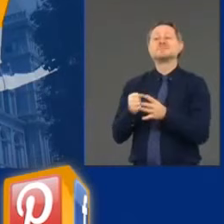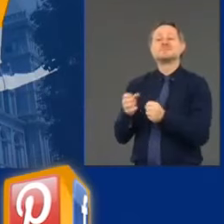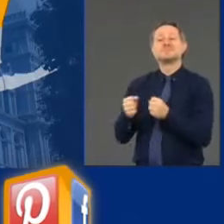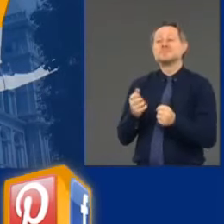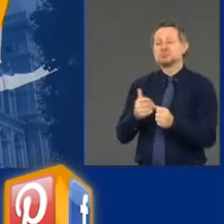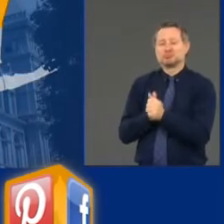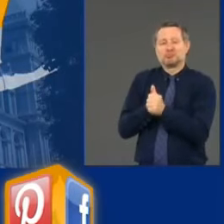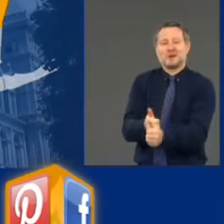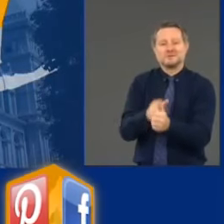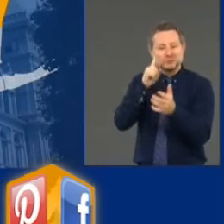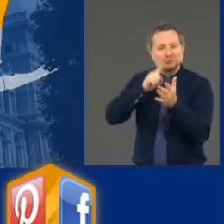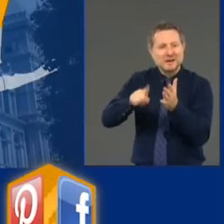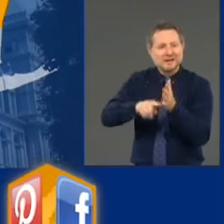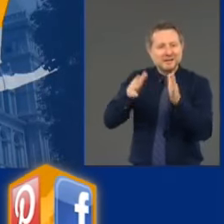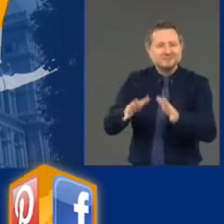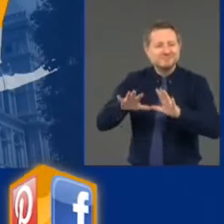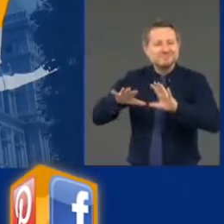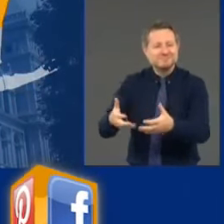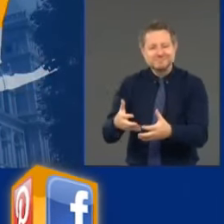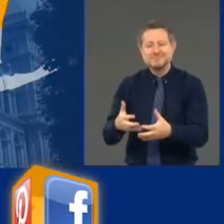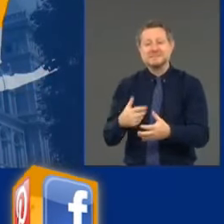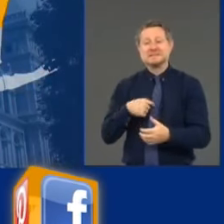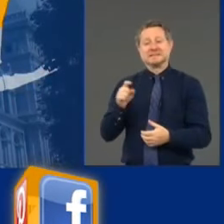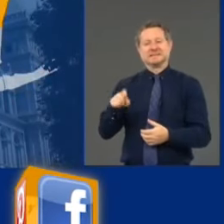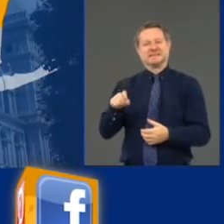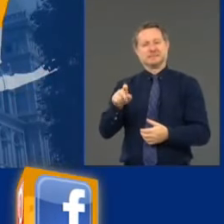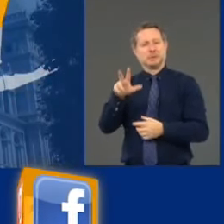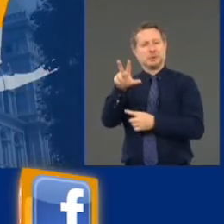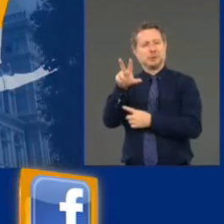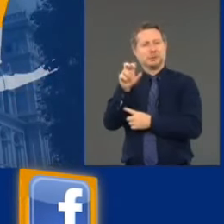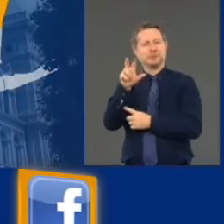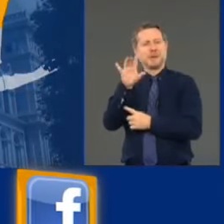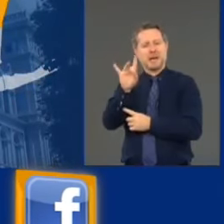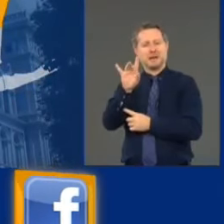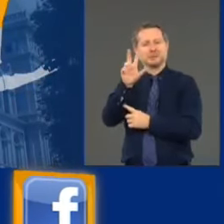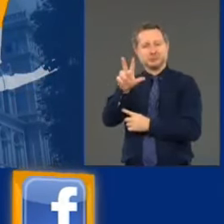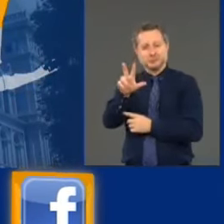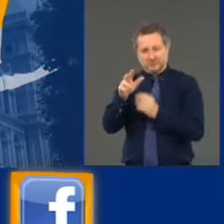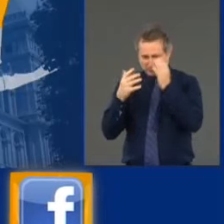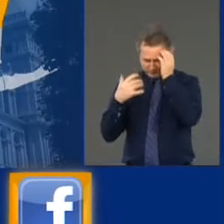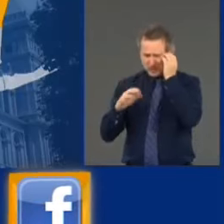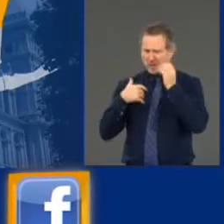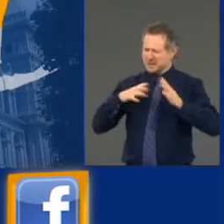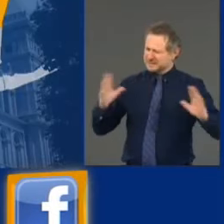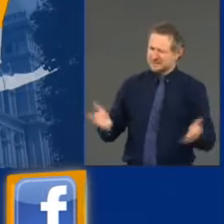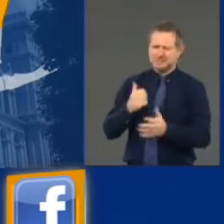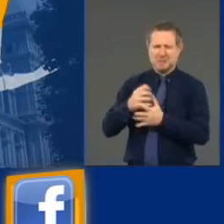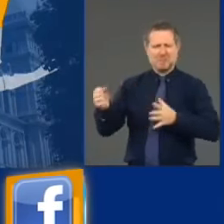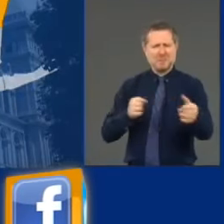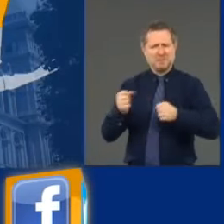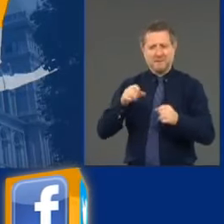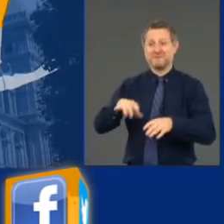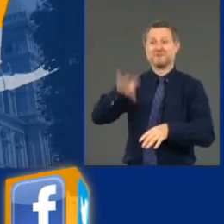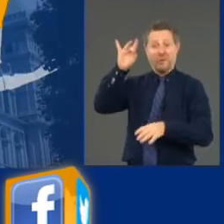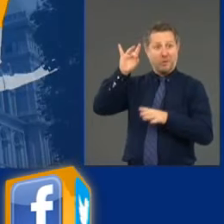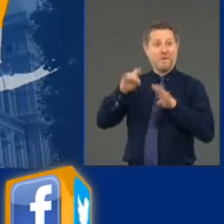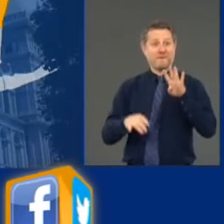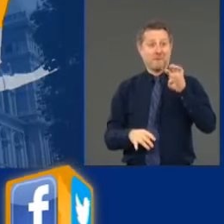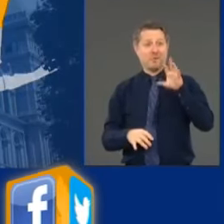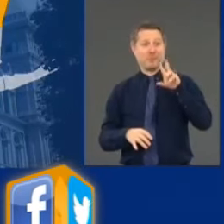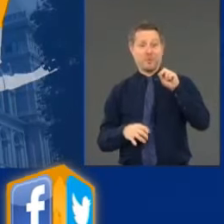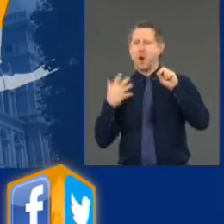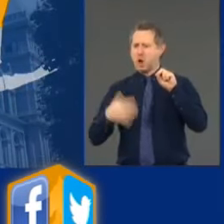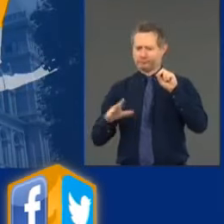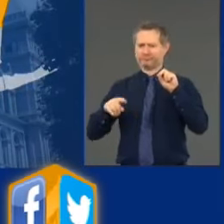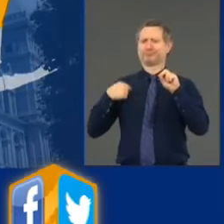with them to do that. They need 383 tracers. They found 430 working together,